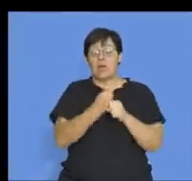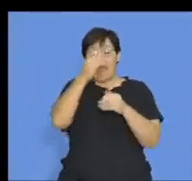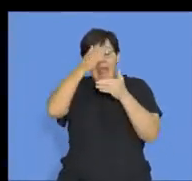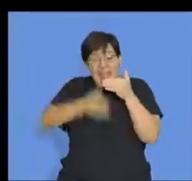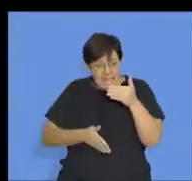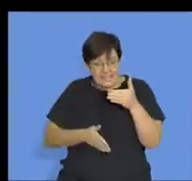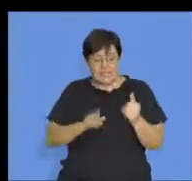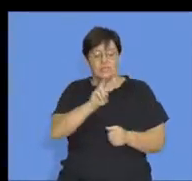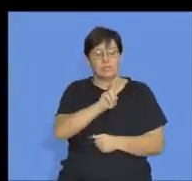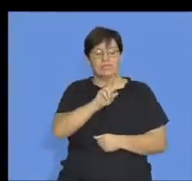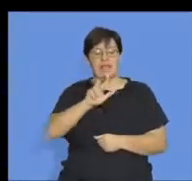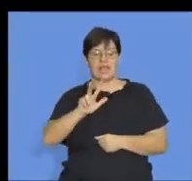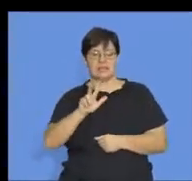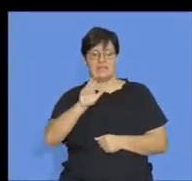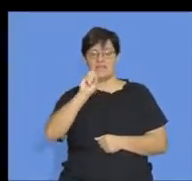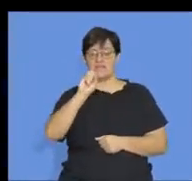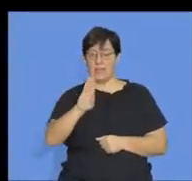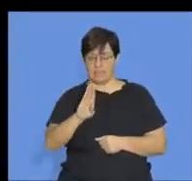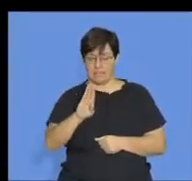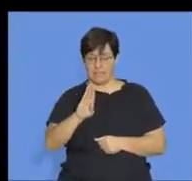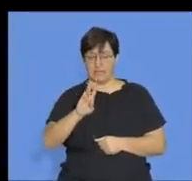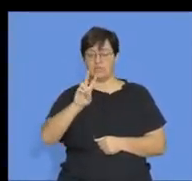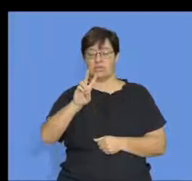ends on the 28th of Feb